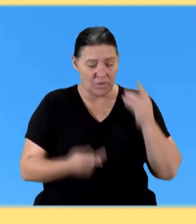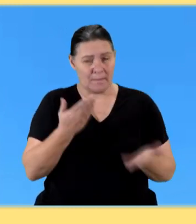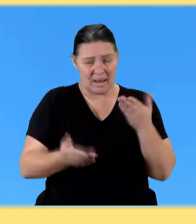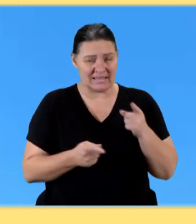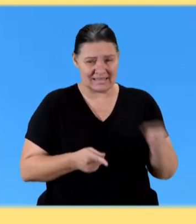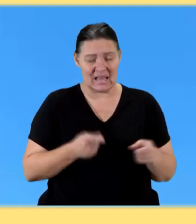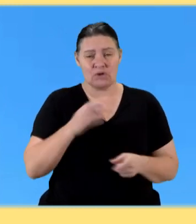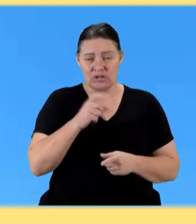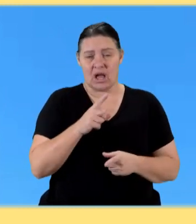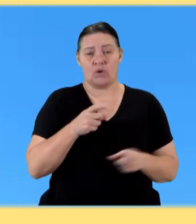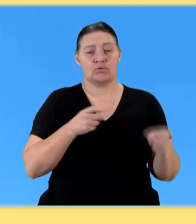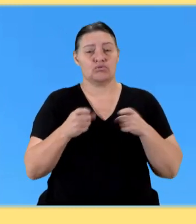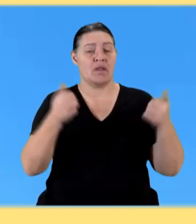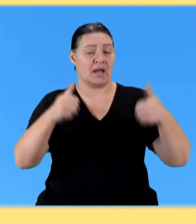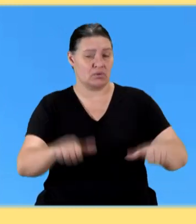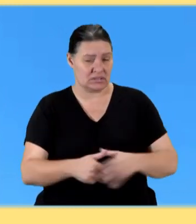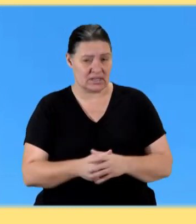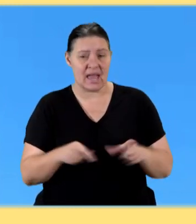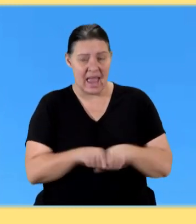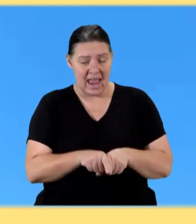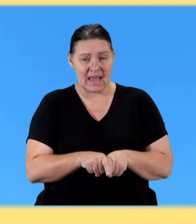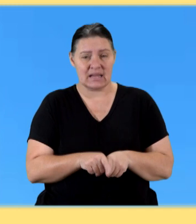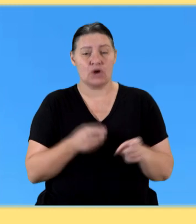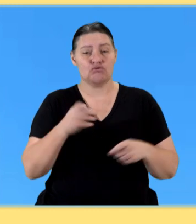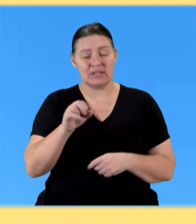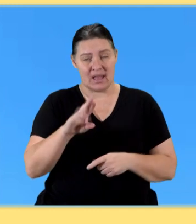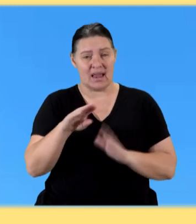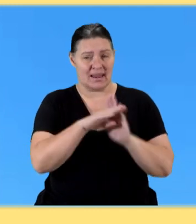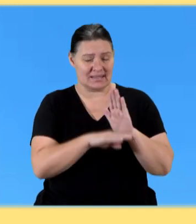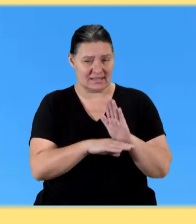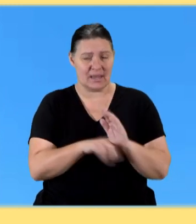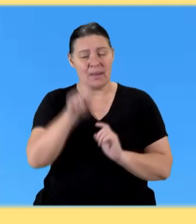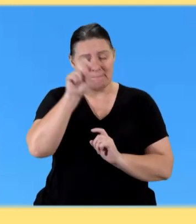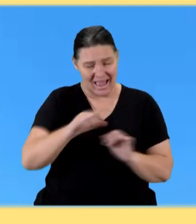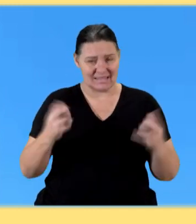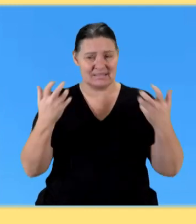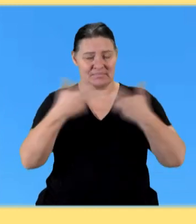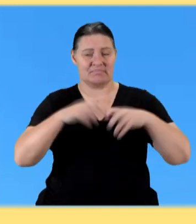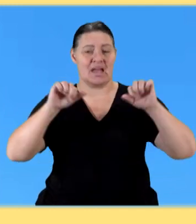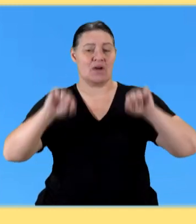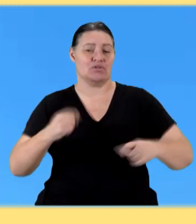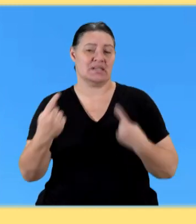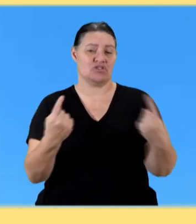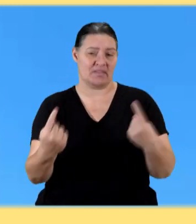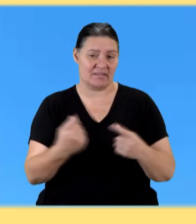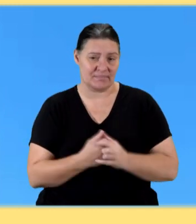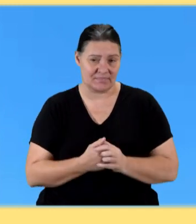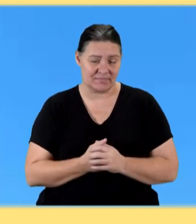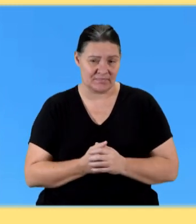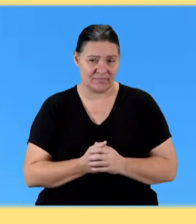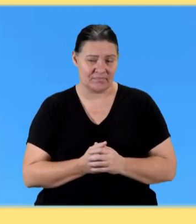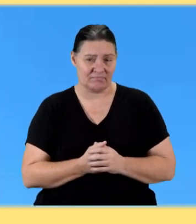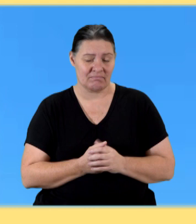Both balances of the creditors control accounts and the creditors lists must agree with each